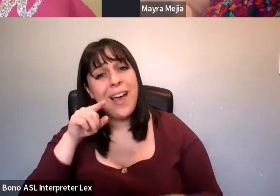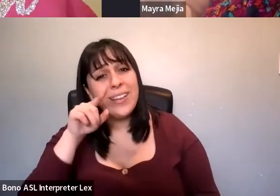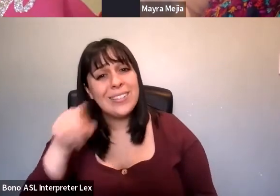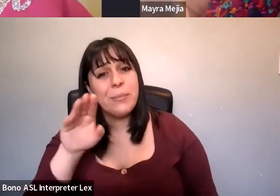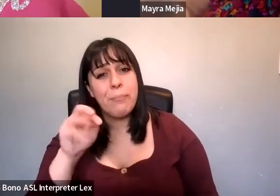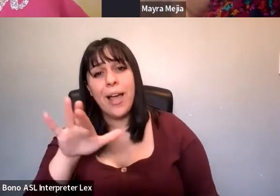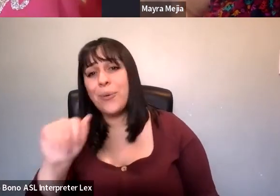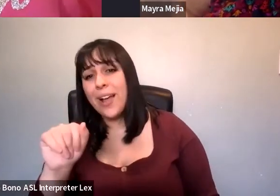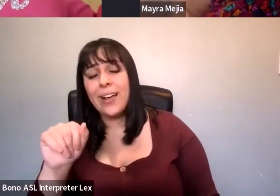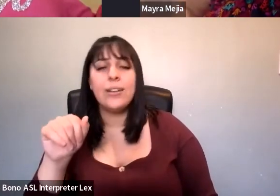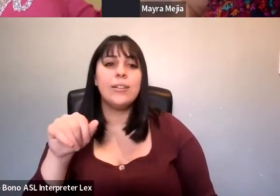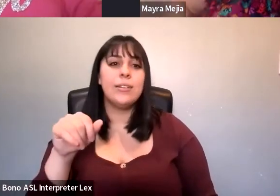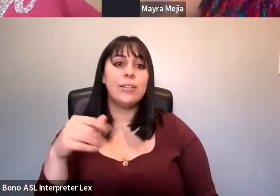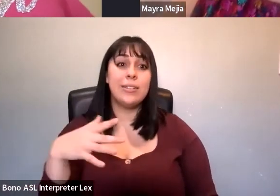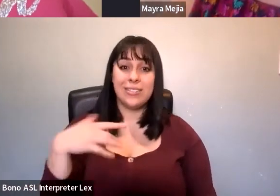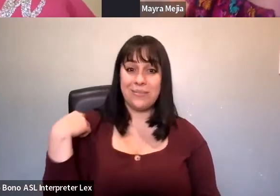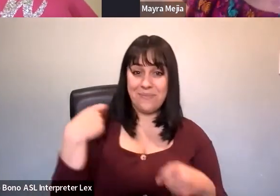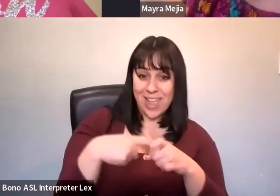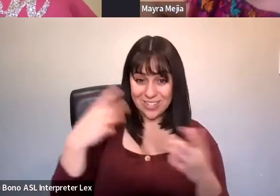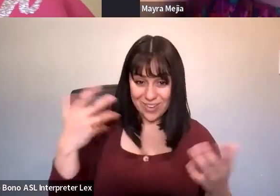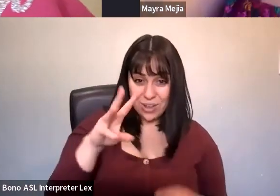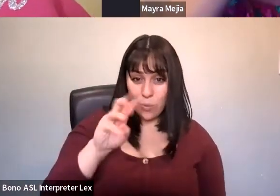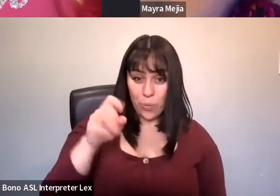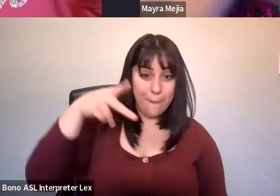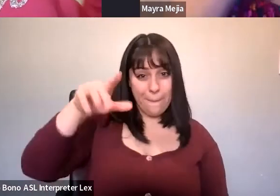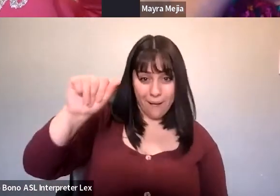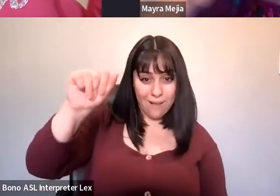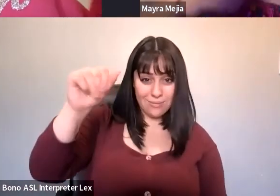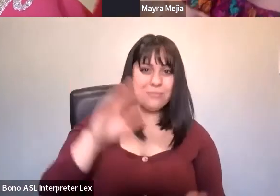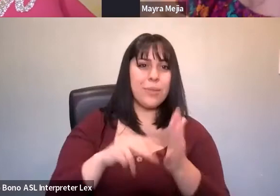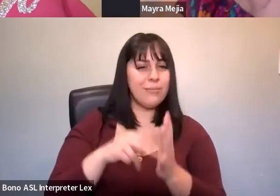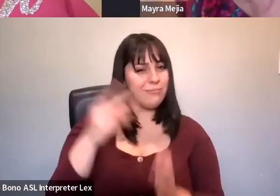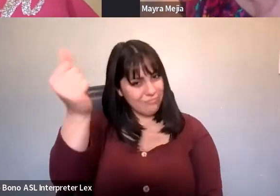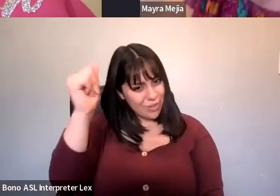I want to say in Spanish, huepa, which means go ahead, girl. Go